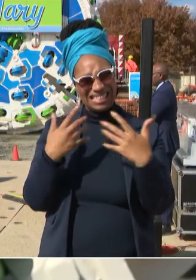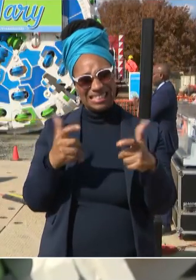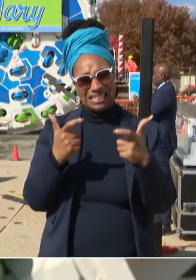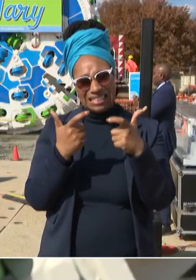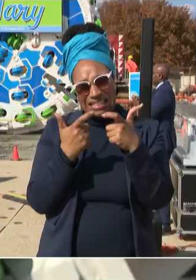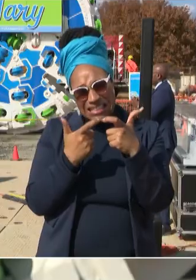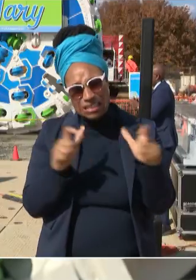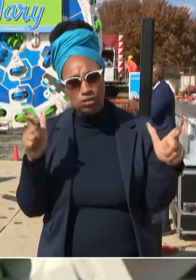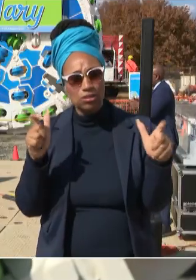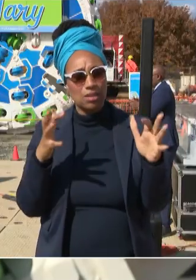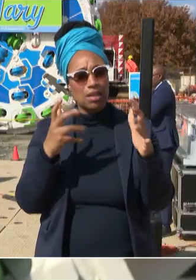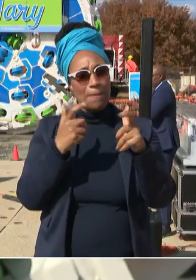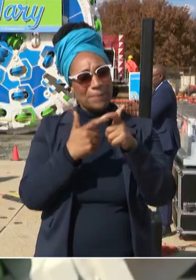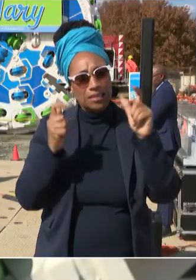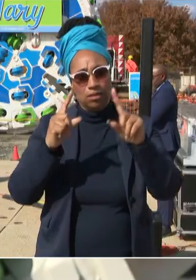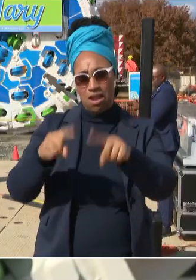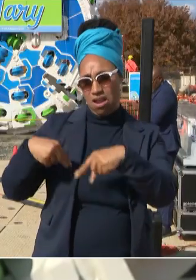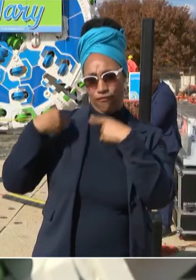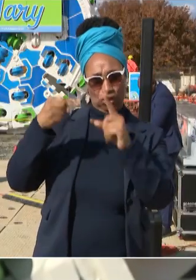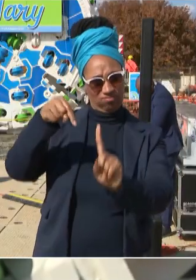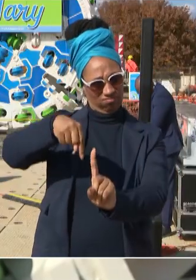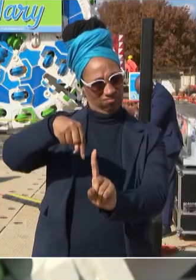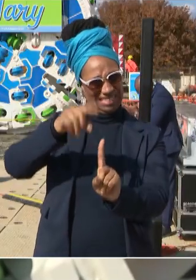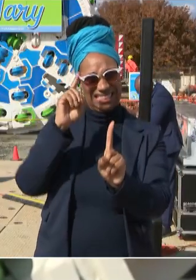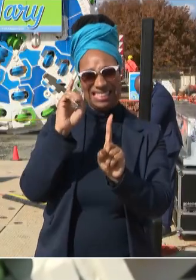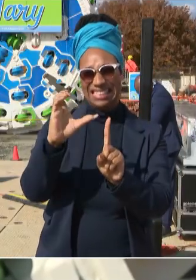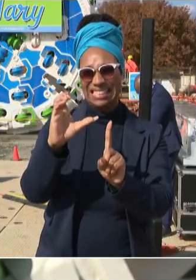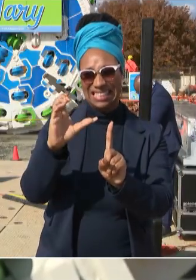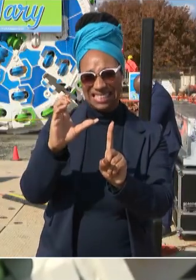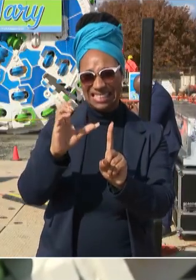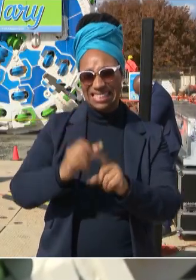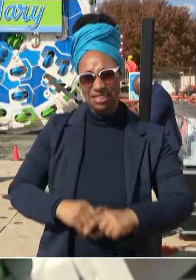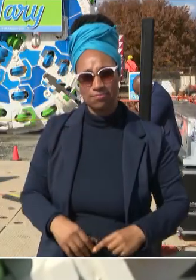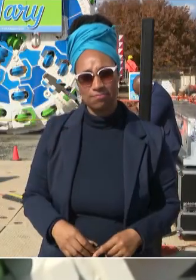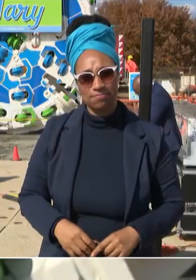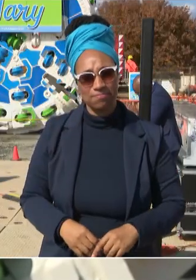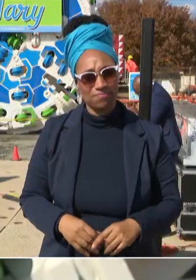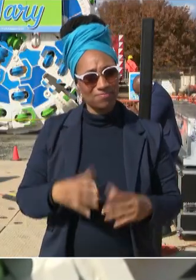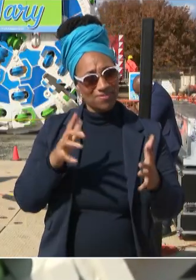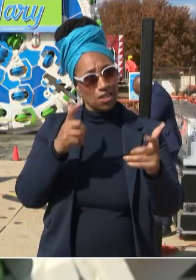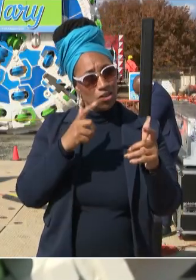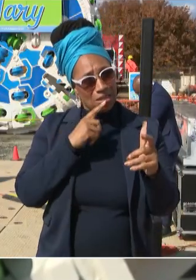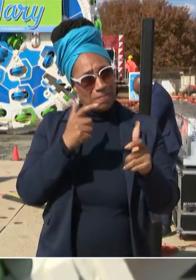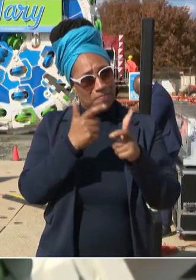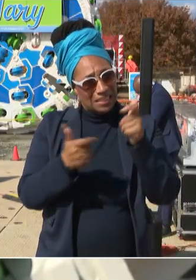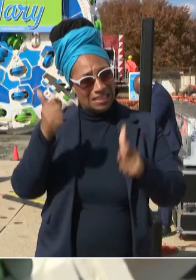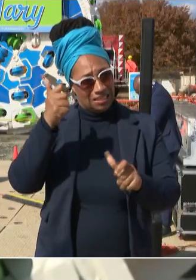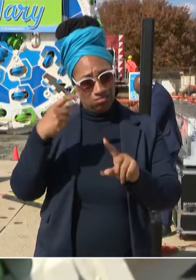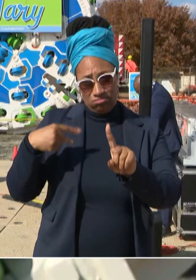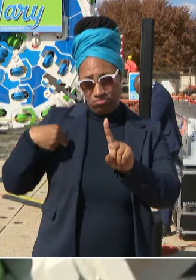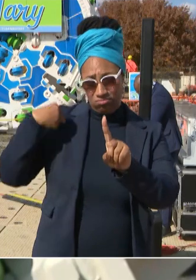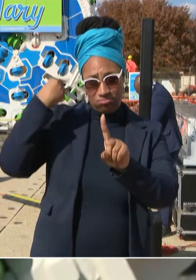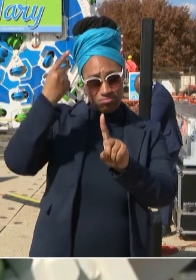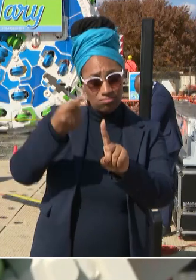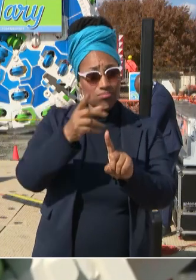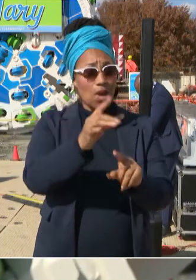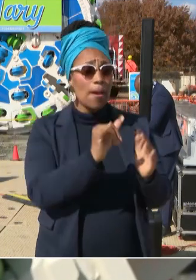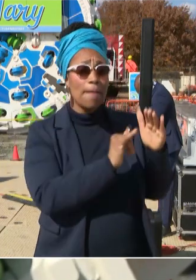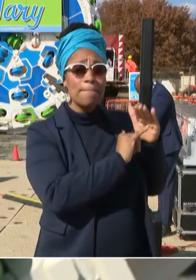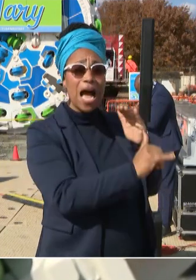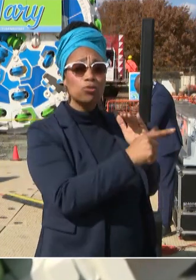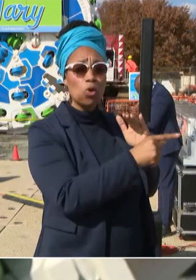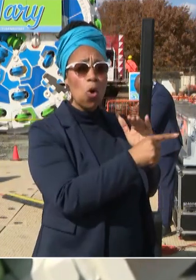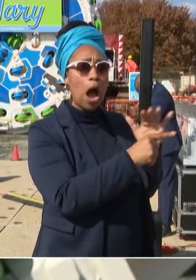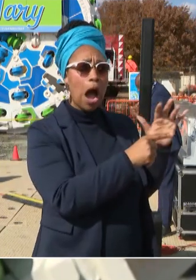region since the Metro Rail system was built 50 years ago. We've already seen the tremendous positive impacts of